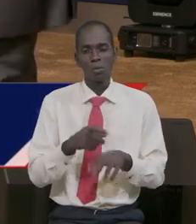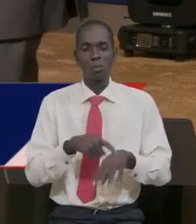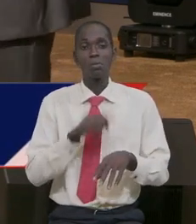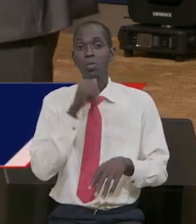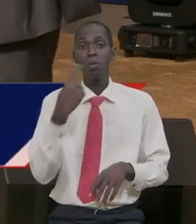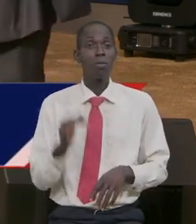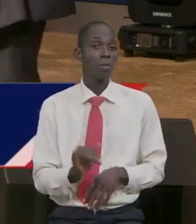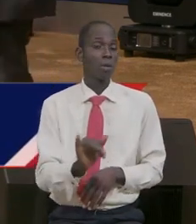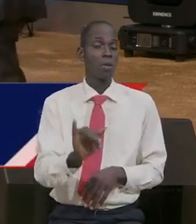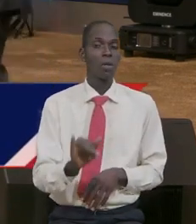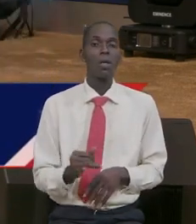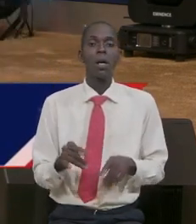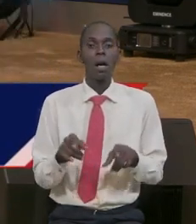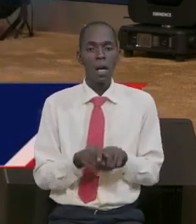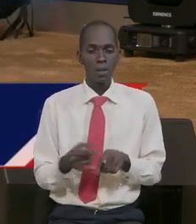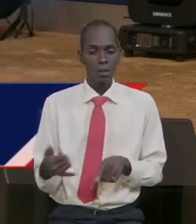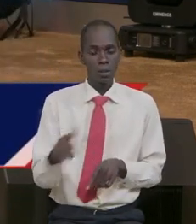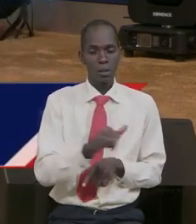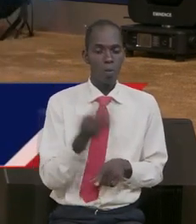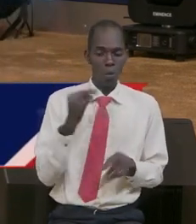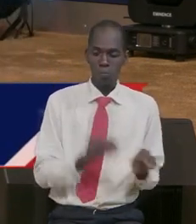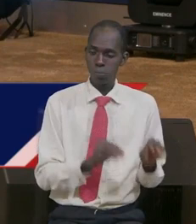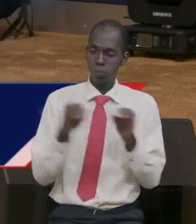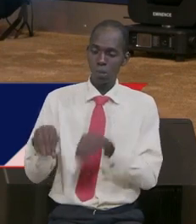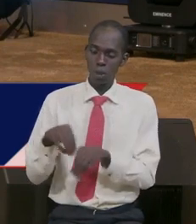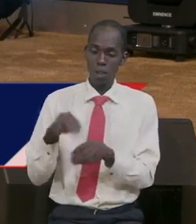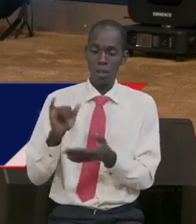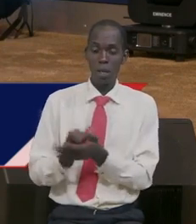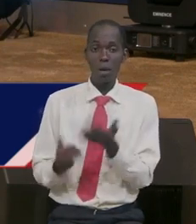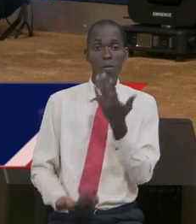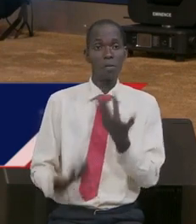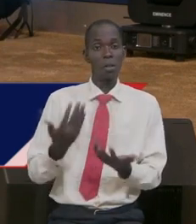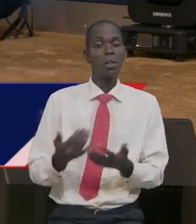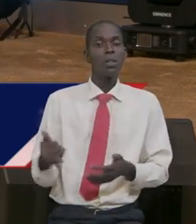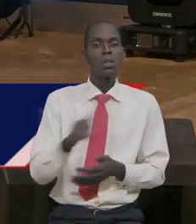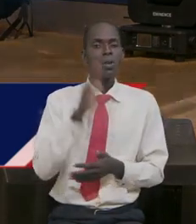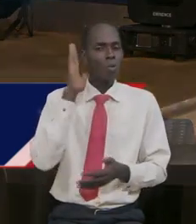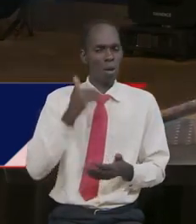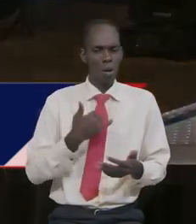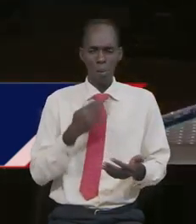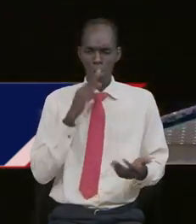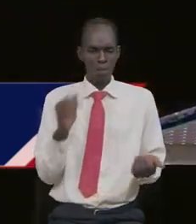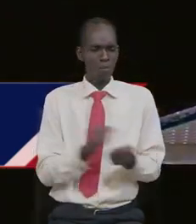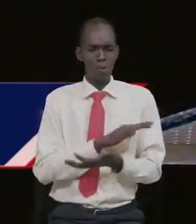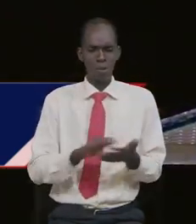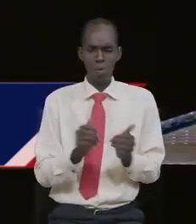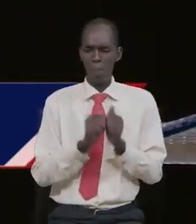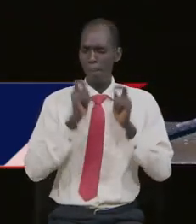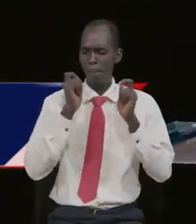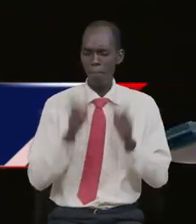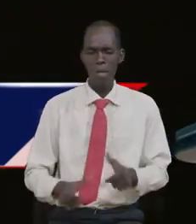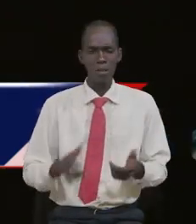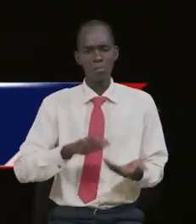In fact, as they were thrown into the fire, they could have been burned to death, but sudden death and